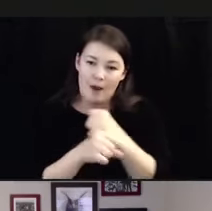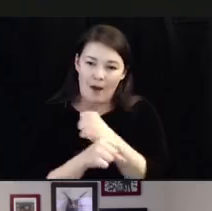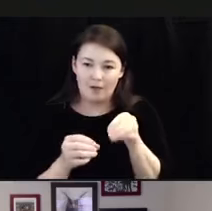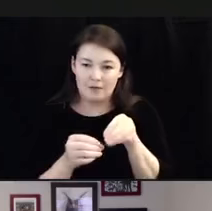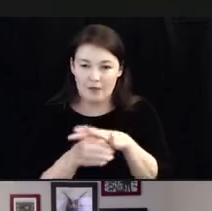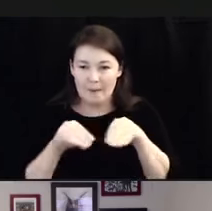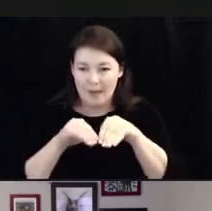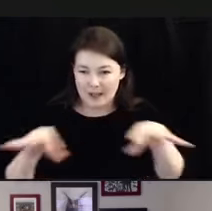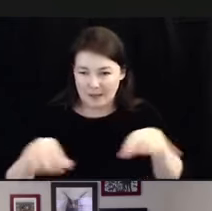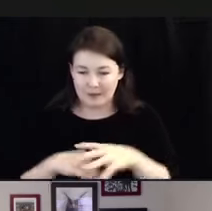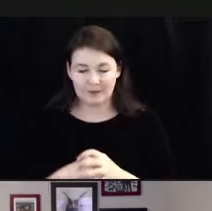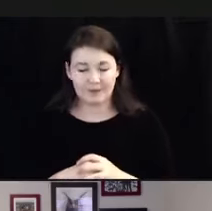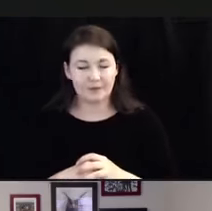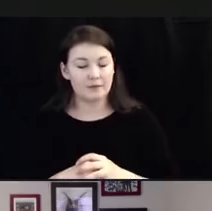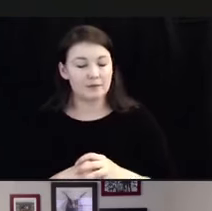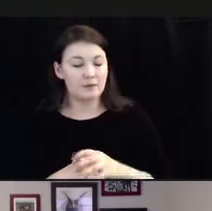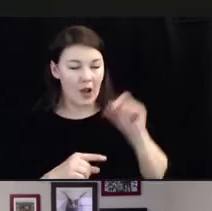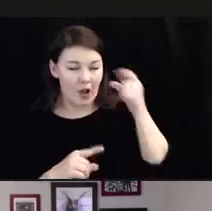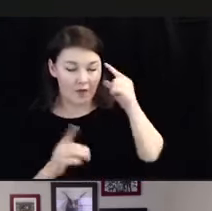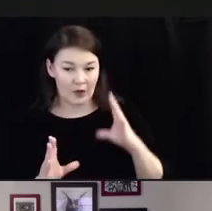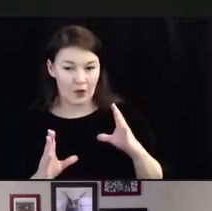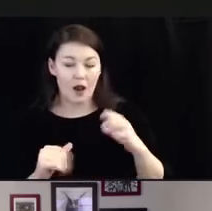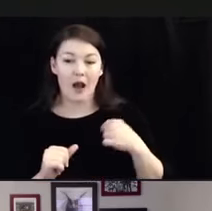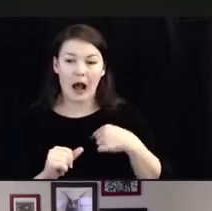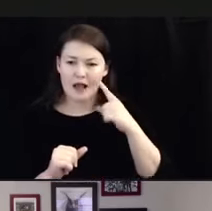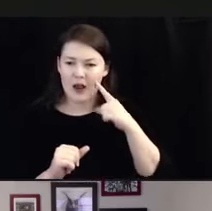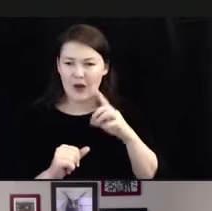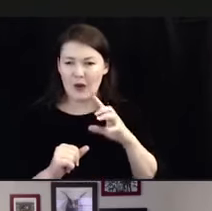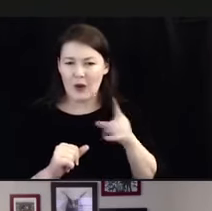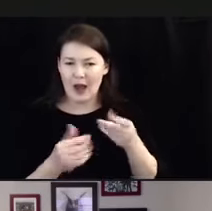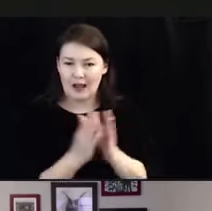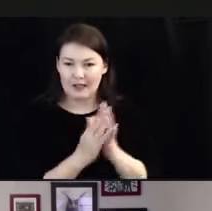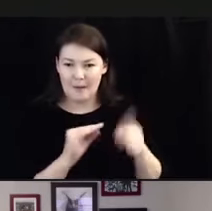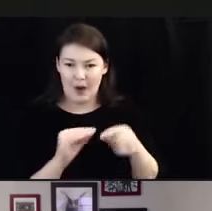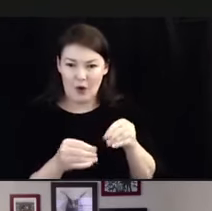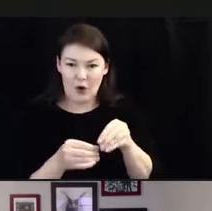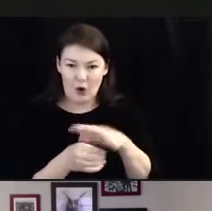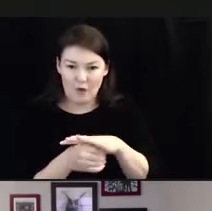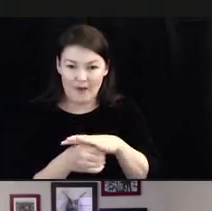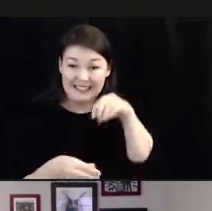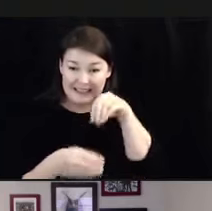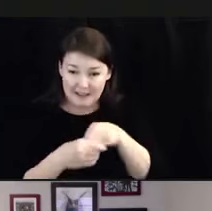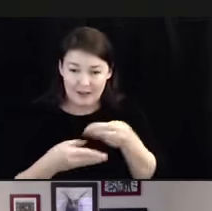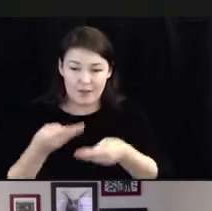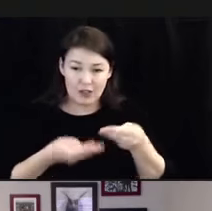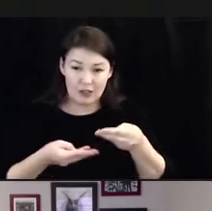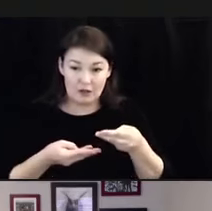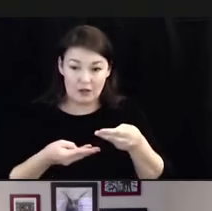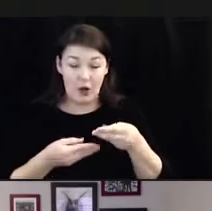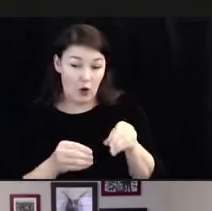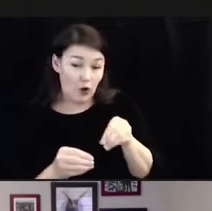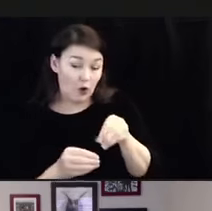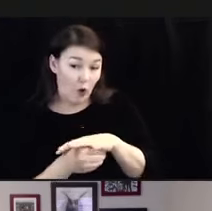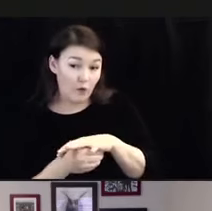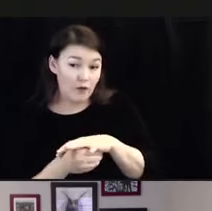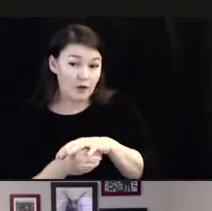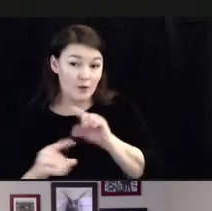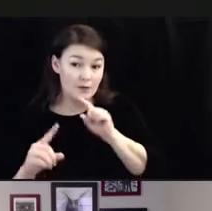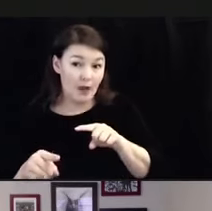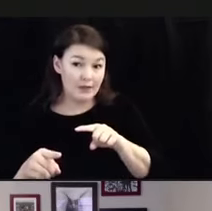So I think you're asking about kind of COVID in the budget. our COVID response is well